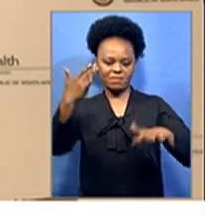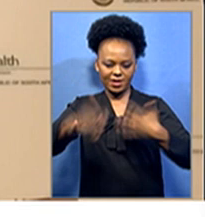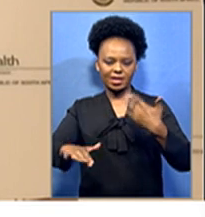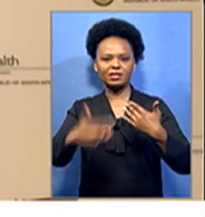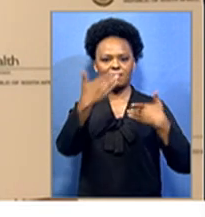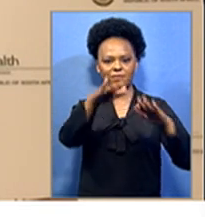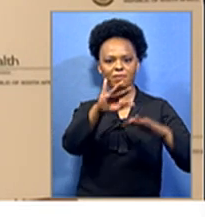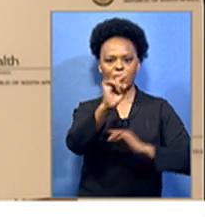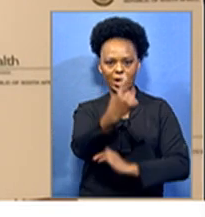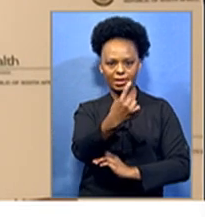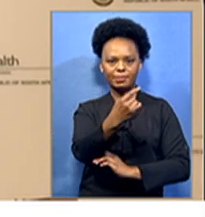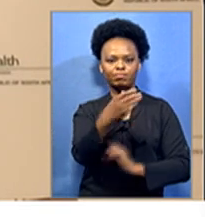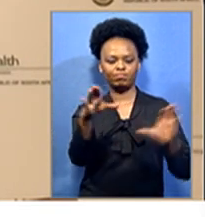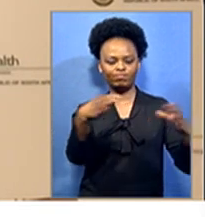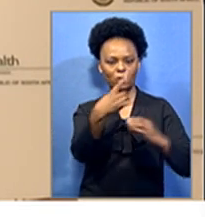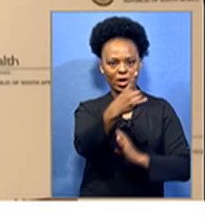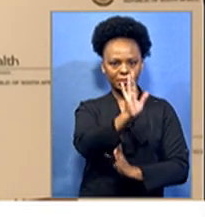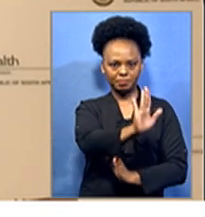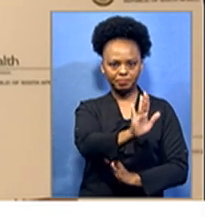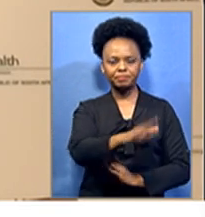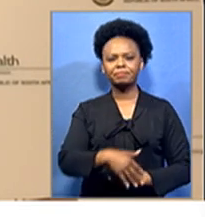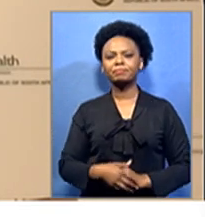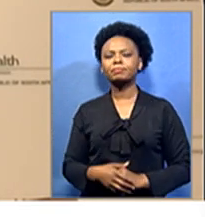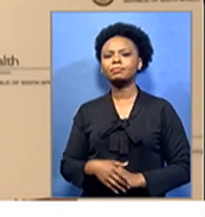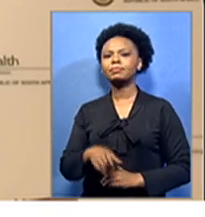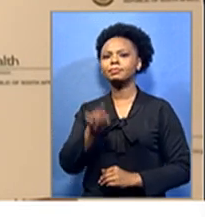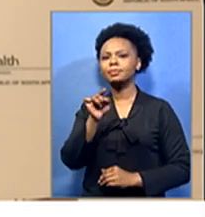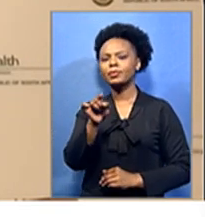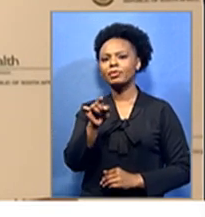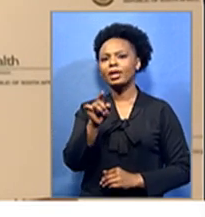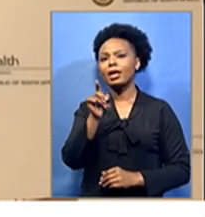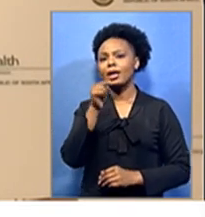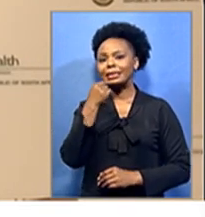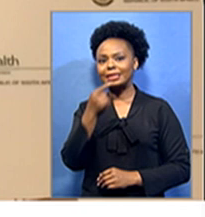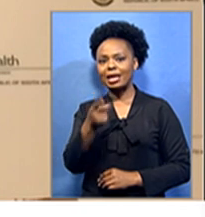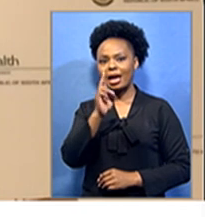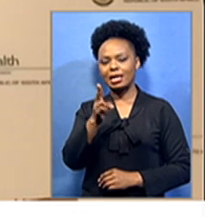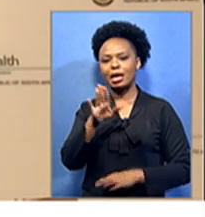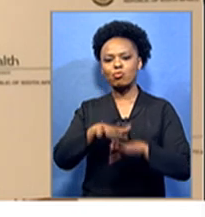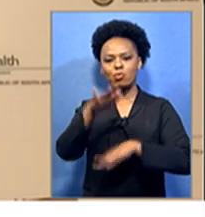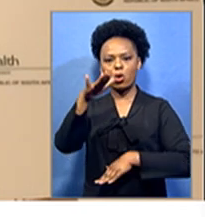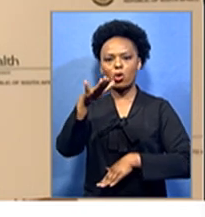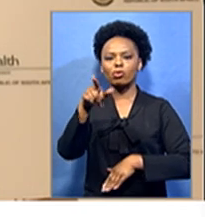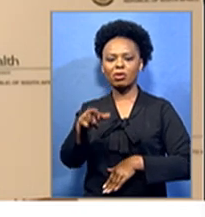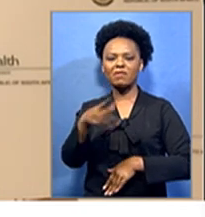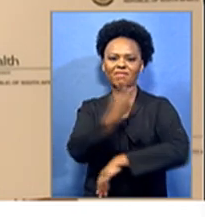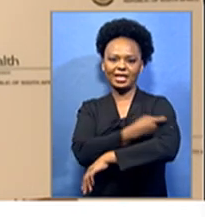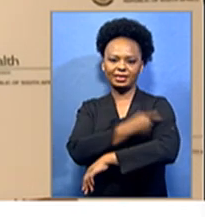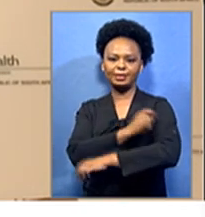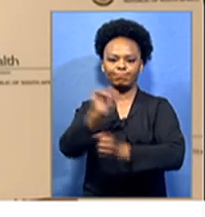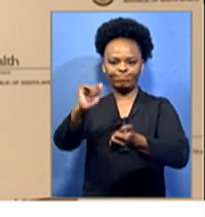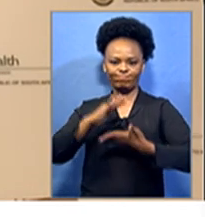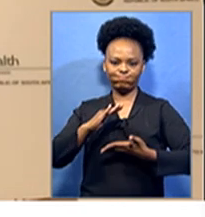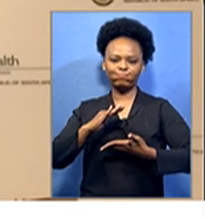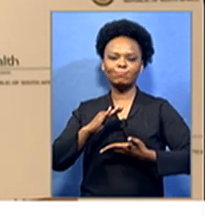phase. Okay. So we then said that we expect that there may be more vaccines coming. So even before we